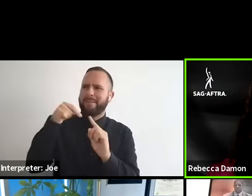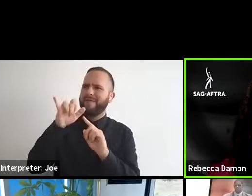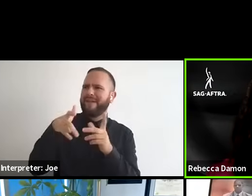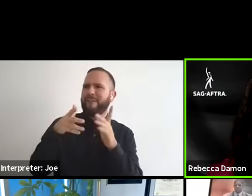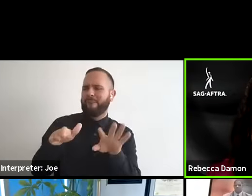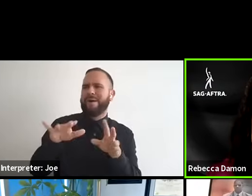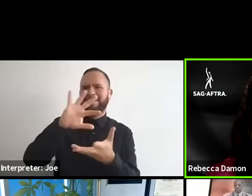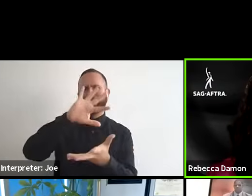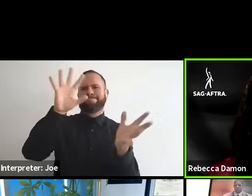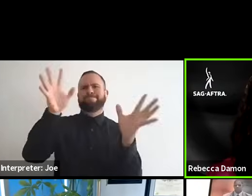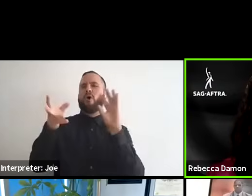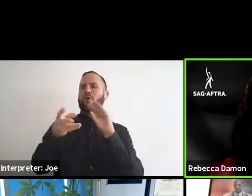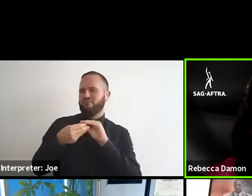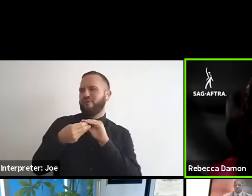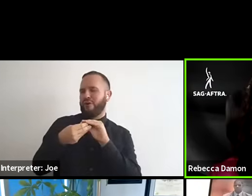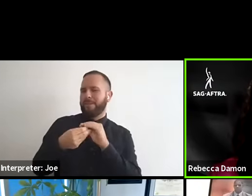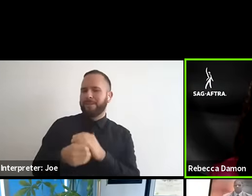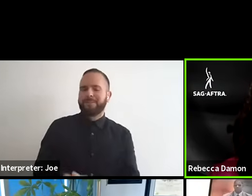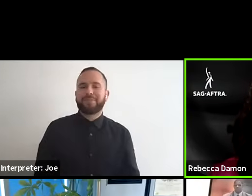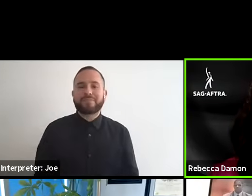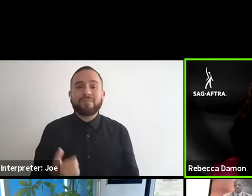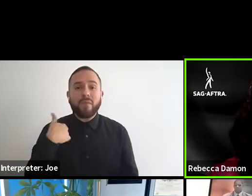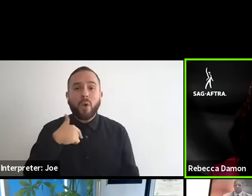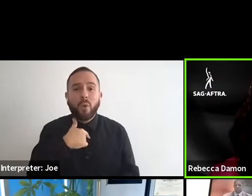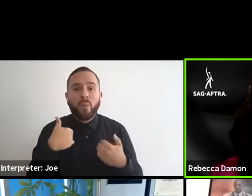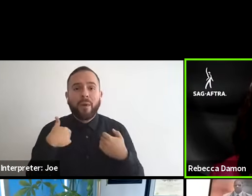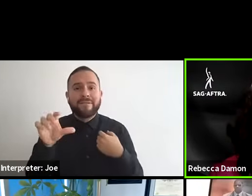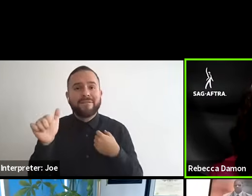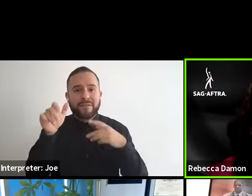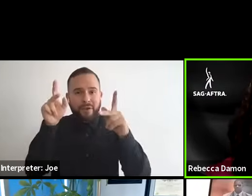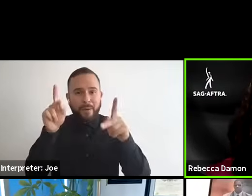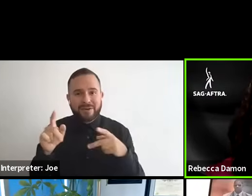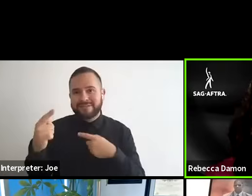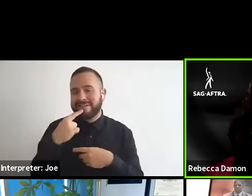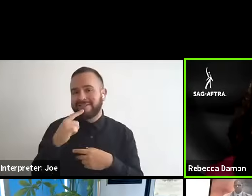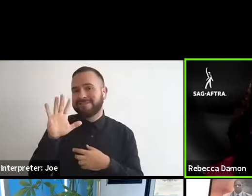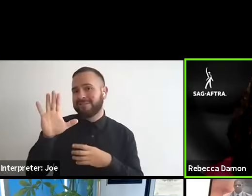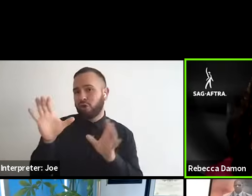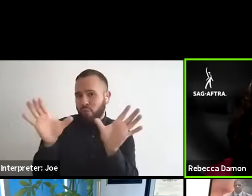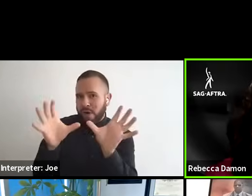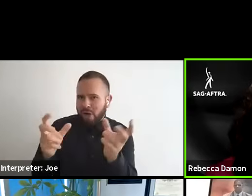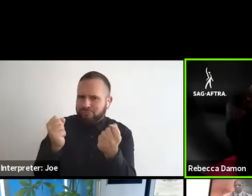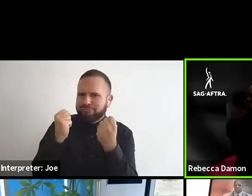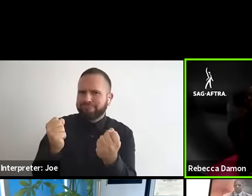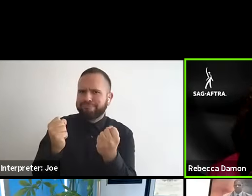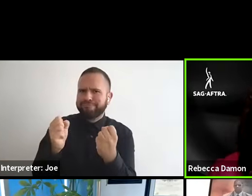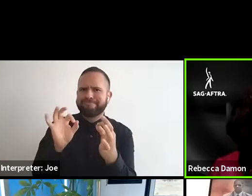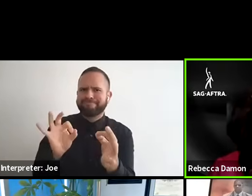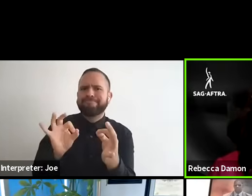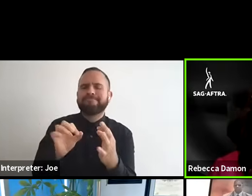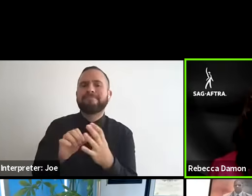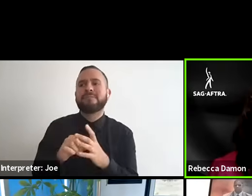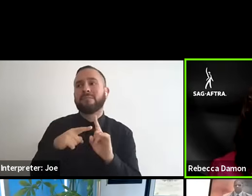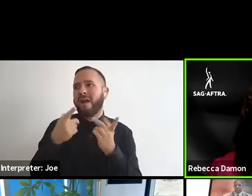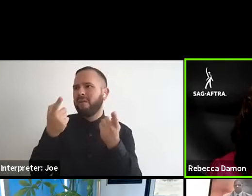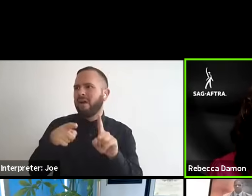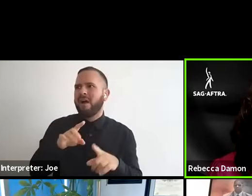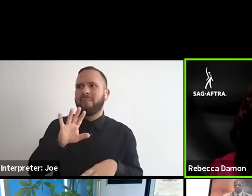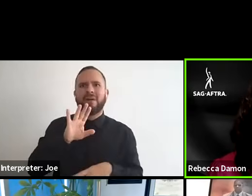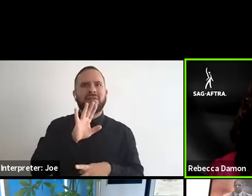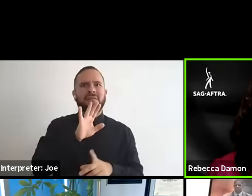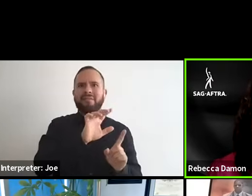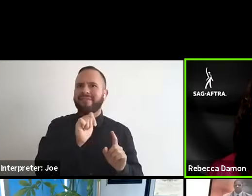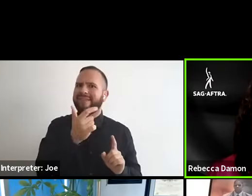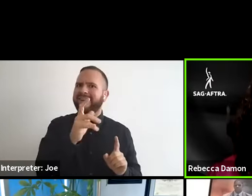a person basically saying, look, they've got, solid credentials and their agent has only gotten them a